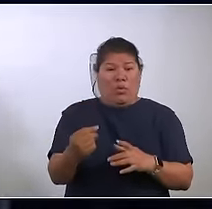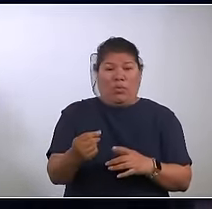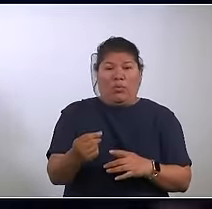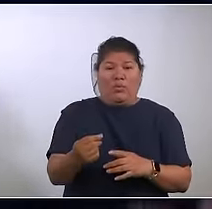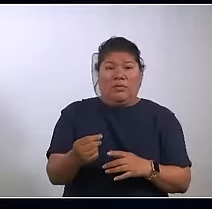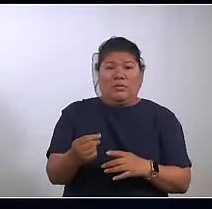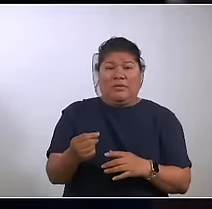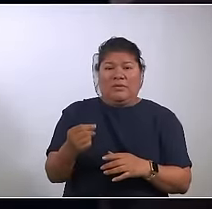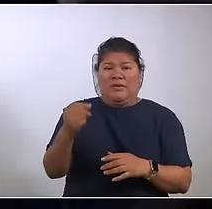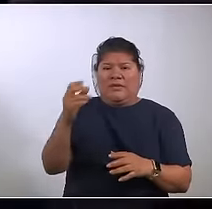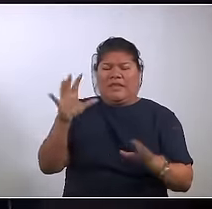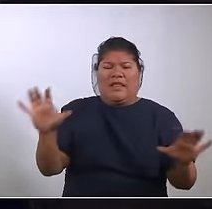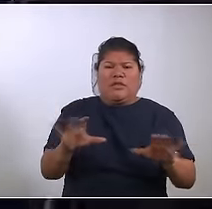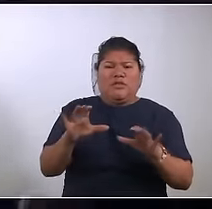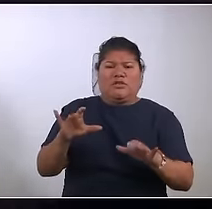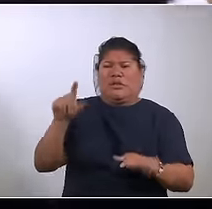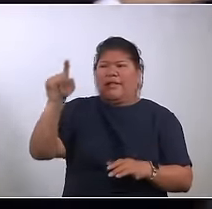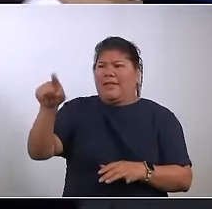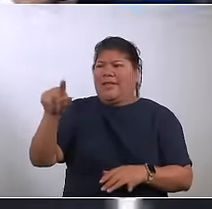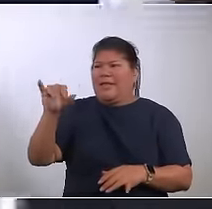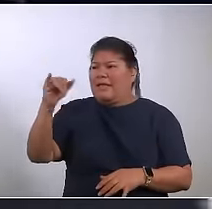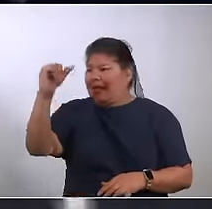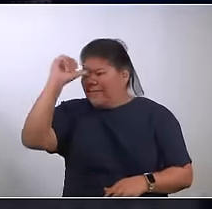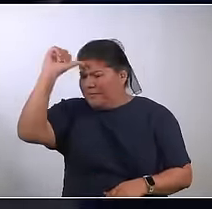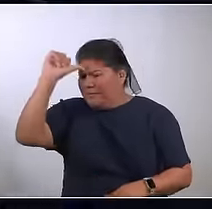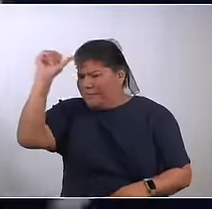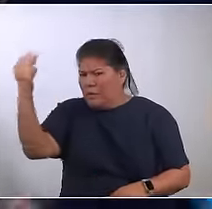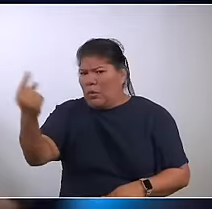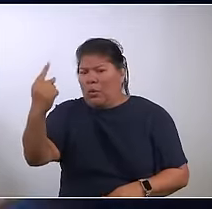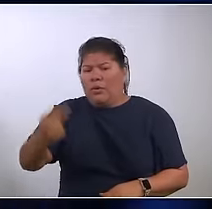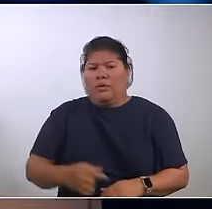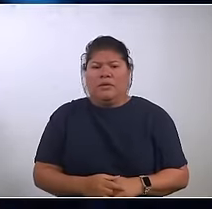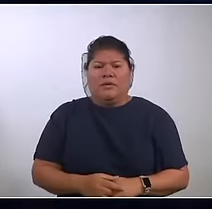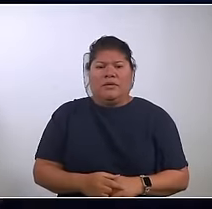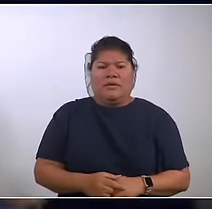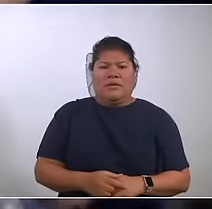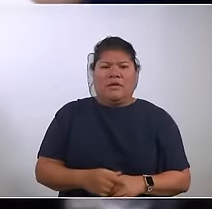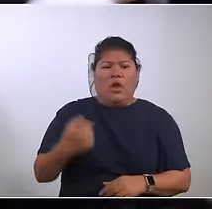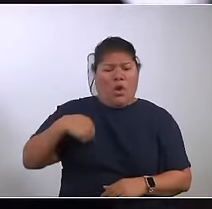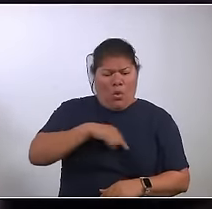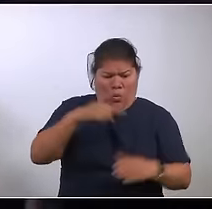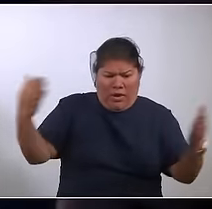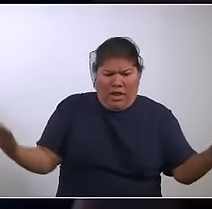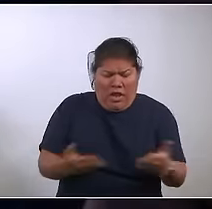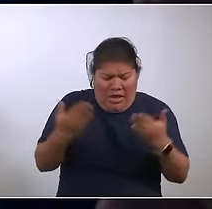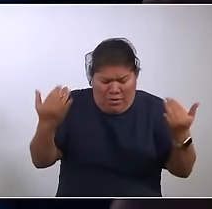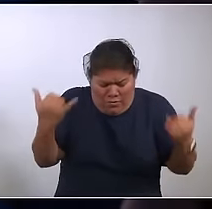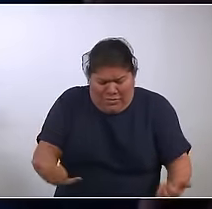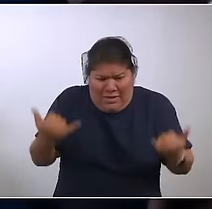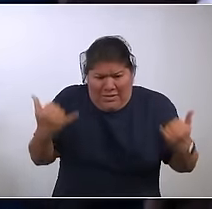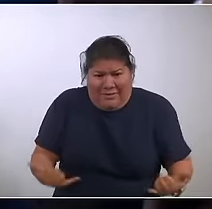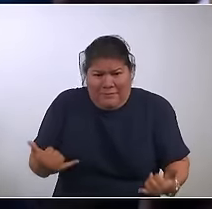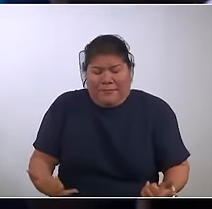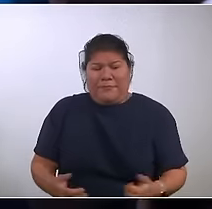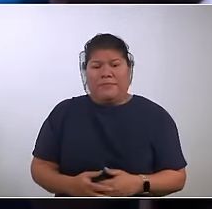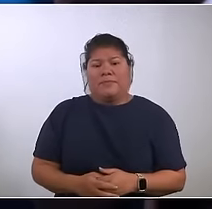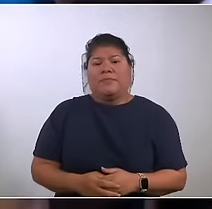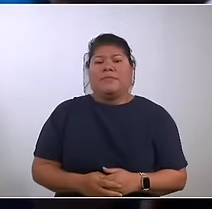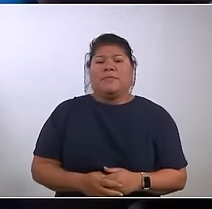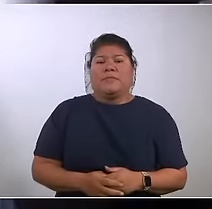want to que hear. Que Dios está haciendo algo allá en India. That God is doing something aquí in India. Aquí estamos en este momento. We're here in this